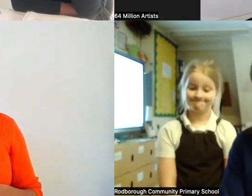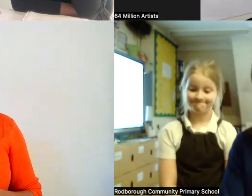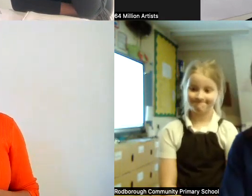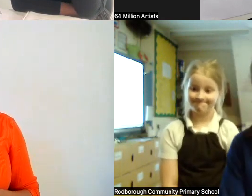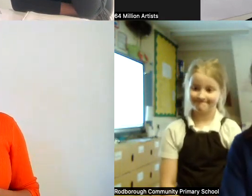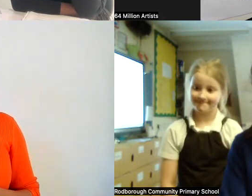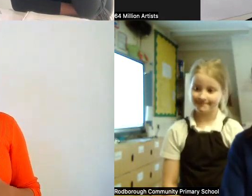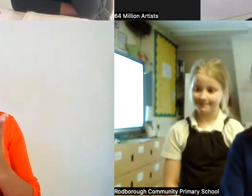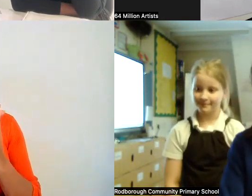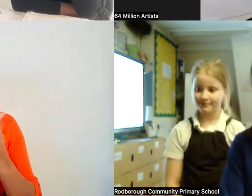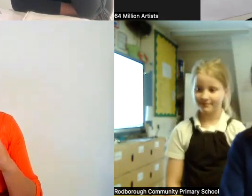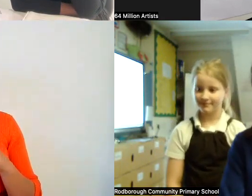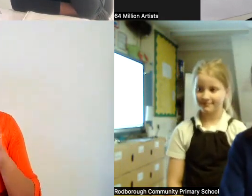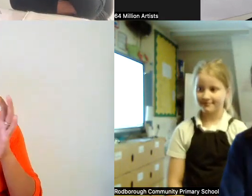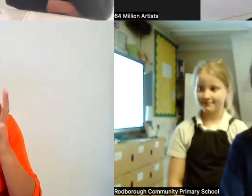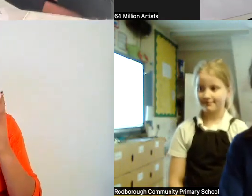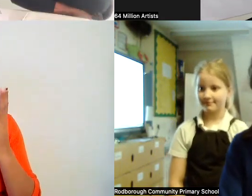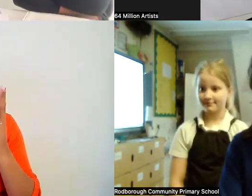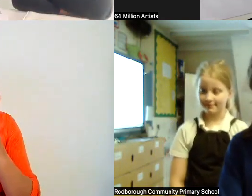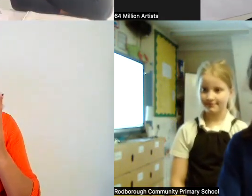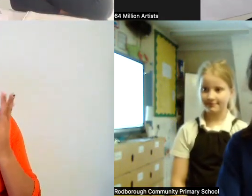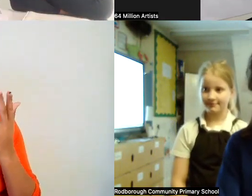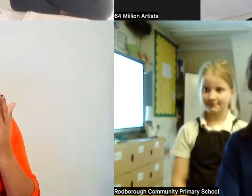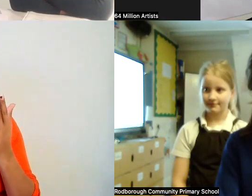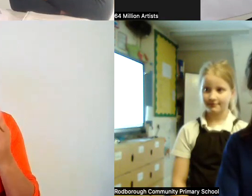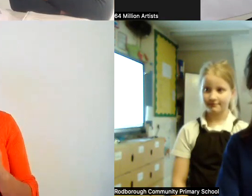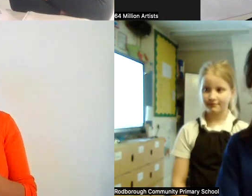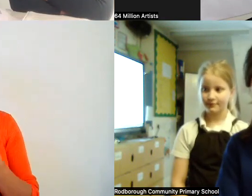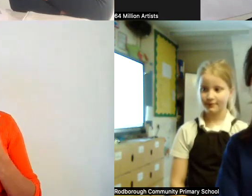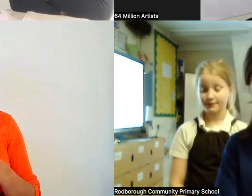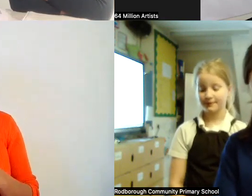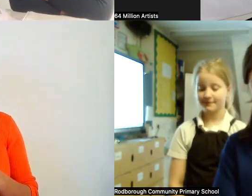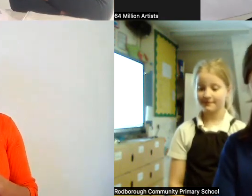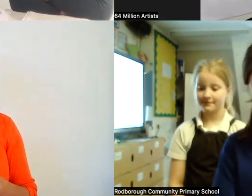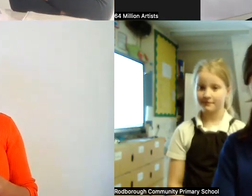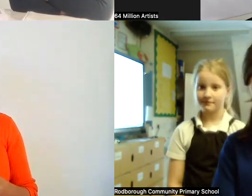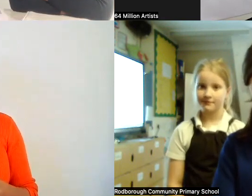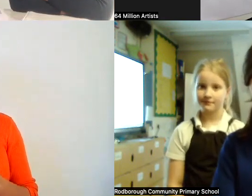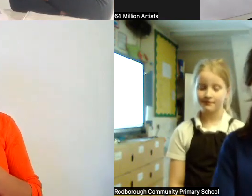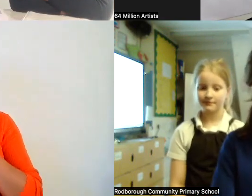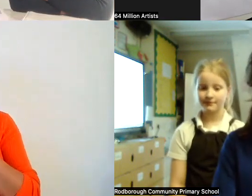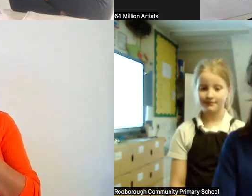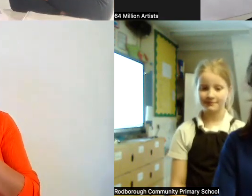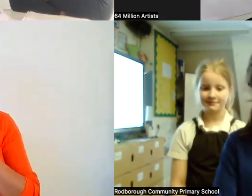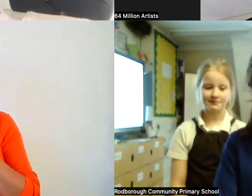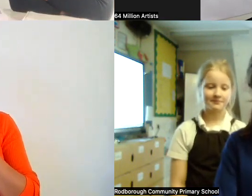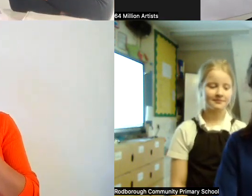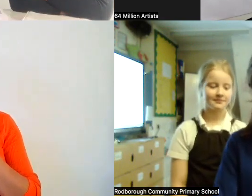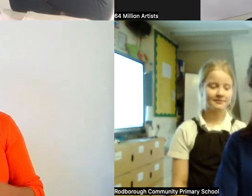that's right. I know lots of good rhymes about that, but I'm not going to repeat them, you'll be pleased to know. Yeah, very good. Beans.